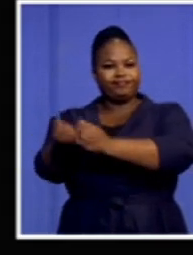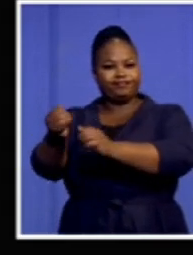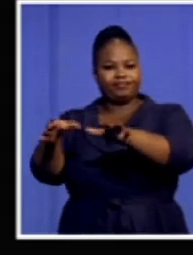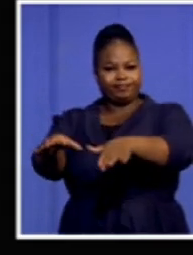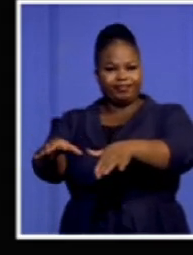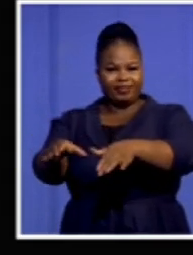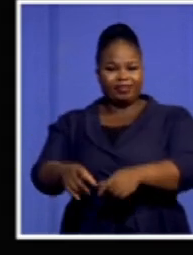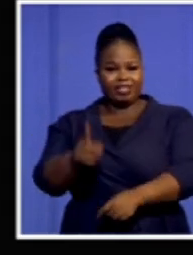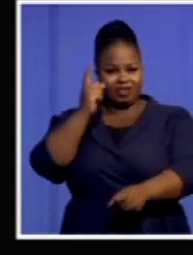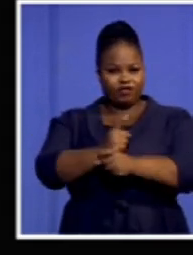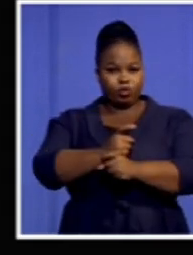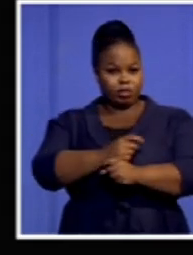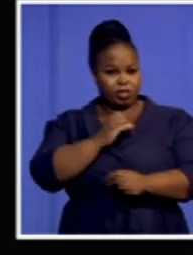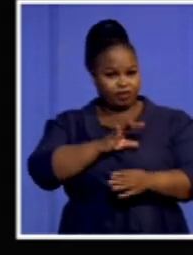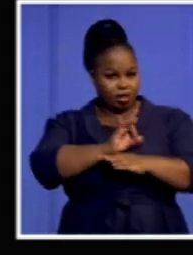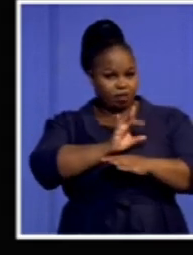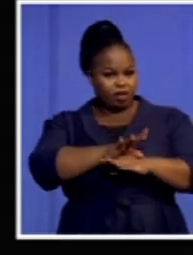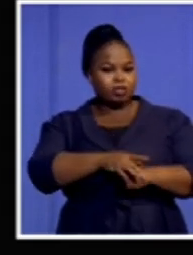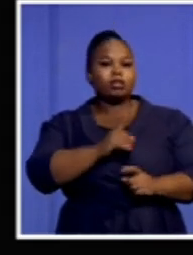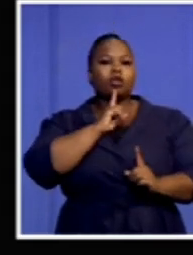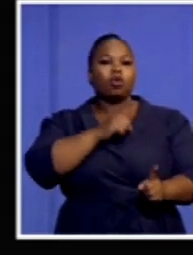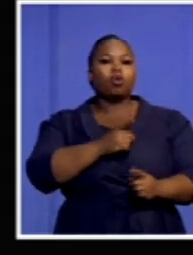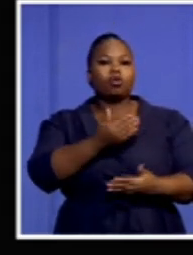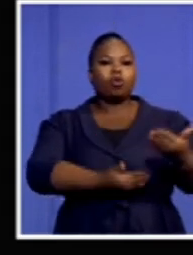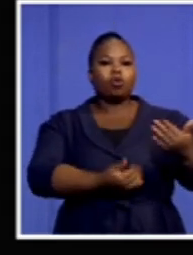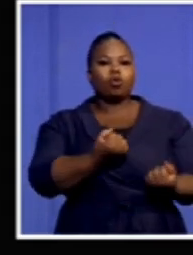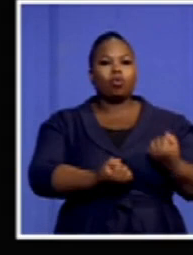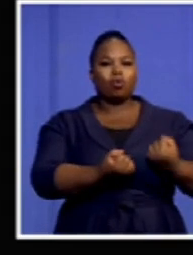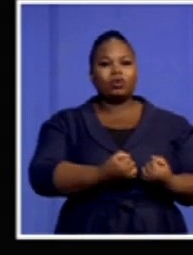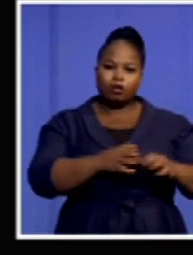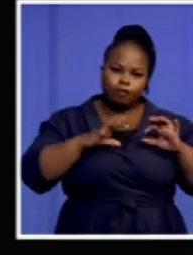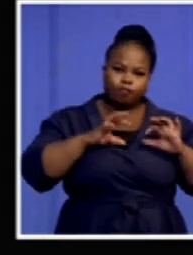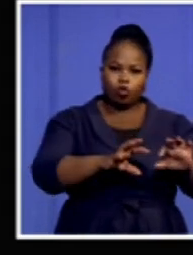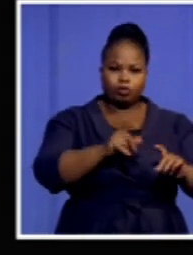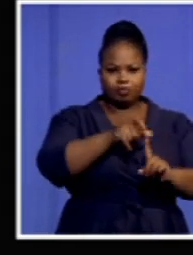a court order must be obtained to compel such person to quarantine or